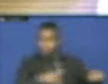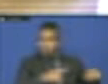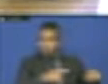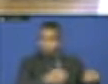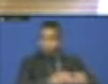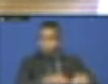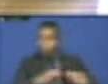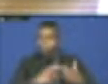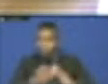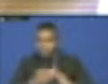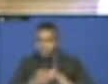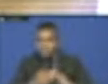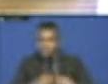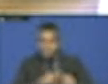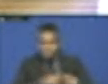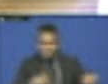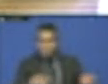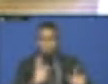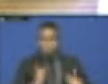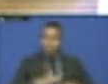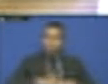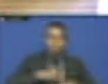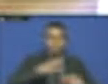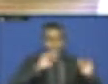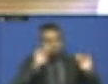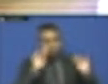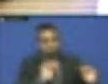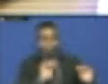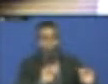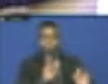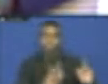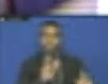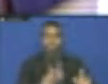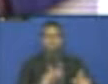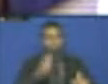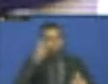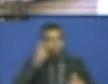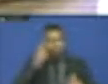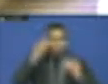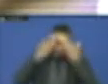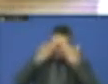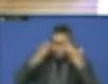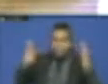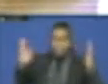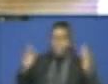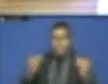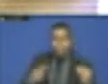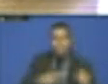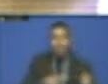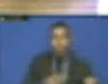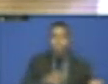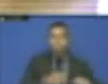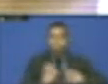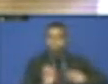with waste and how they deal with it. So, for example, when I came into office, we saw there was a problem of